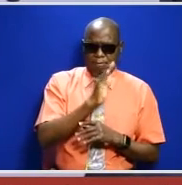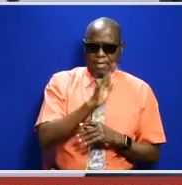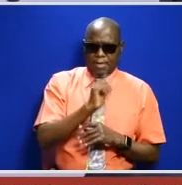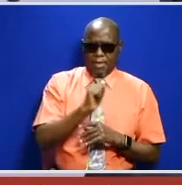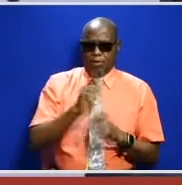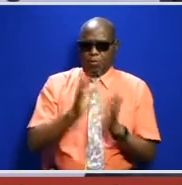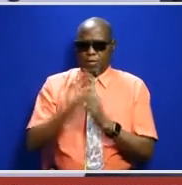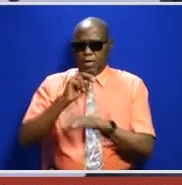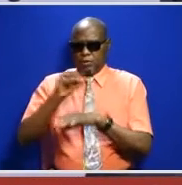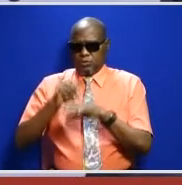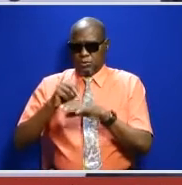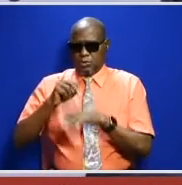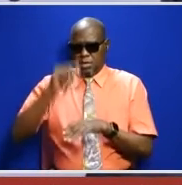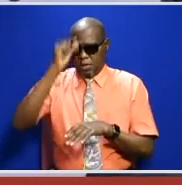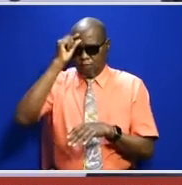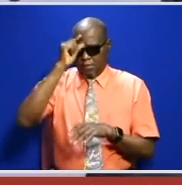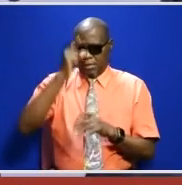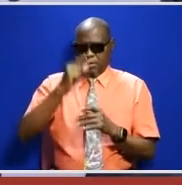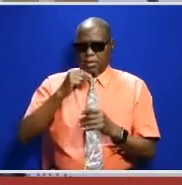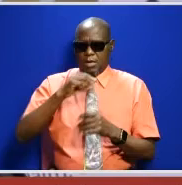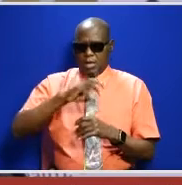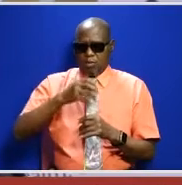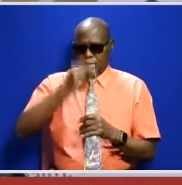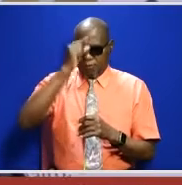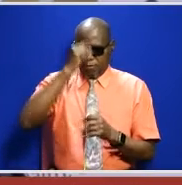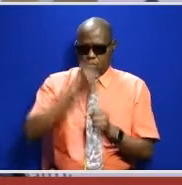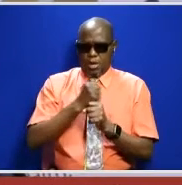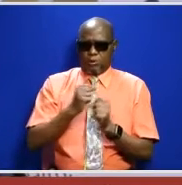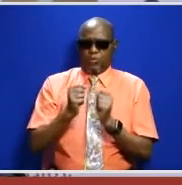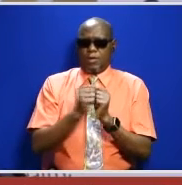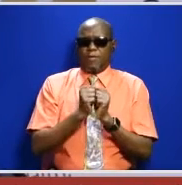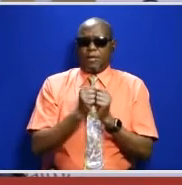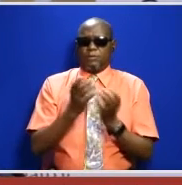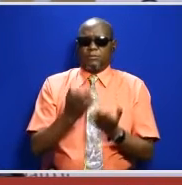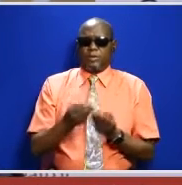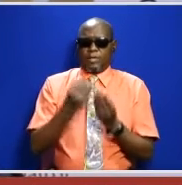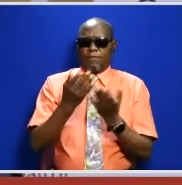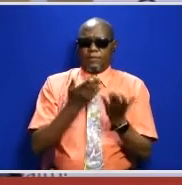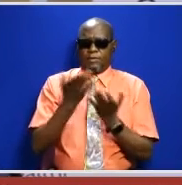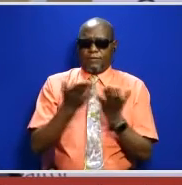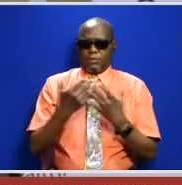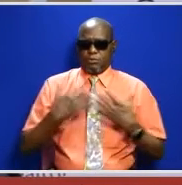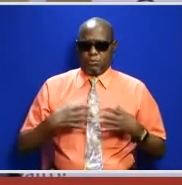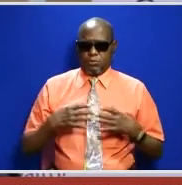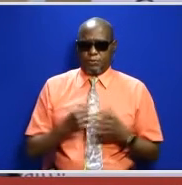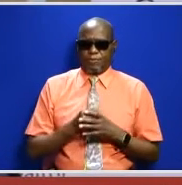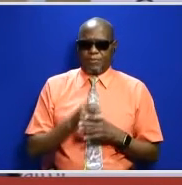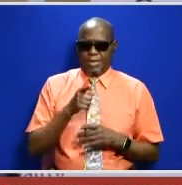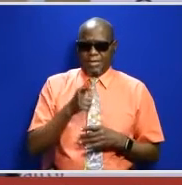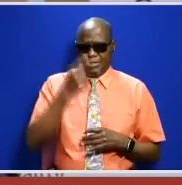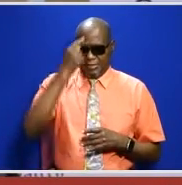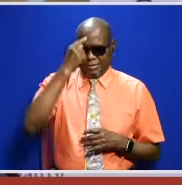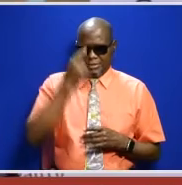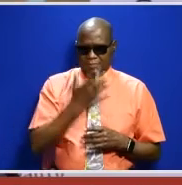government and the county government working closely to deliver services to the mwananchi. And I think that is something we want to